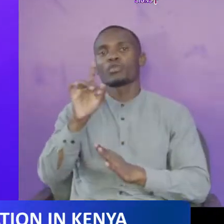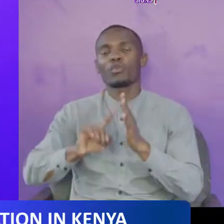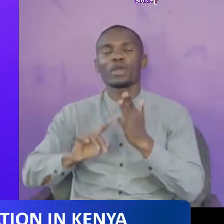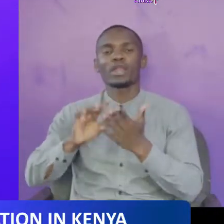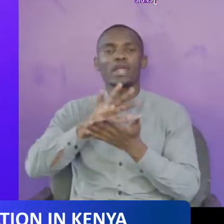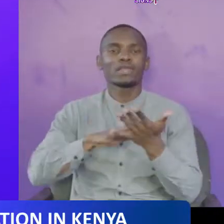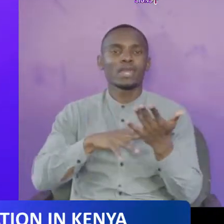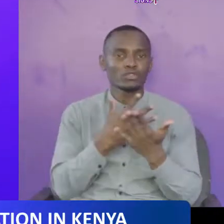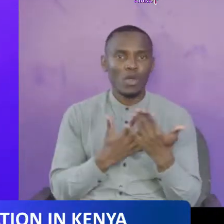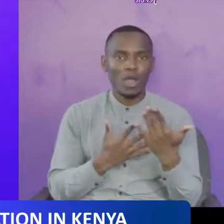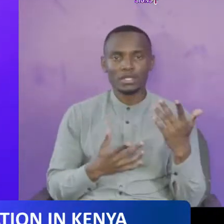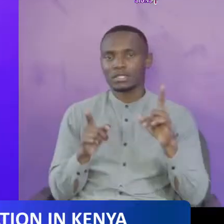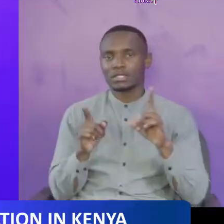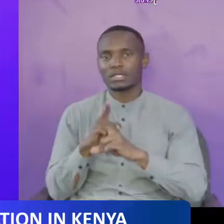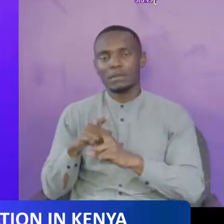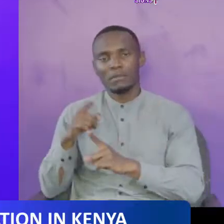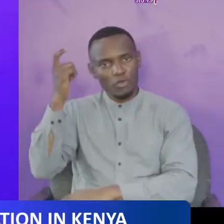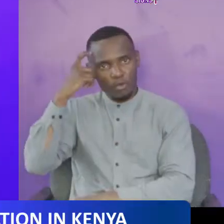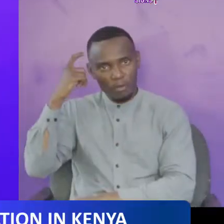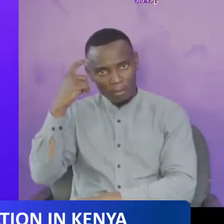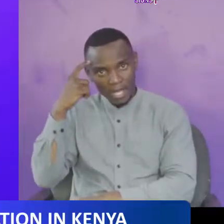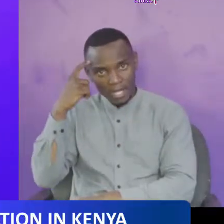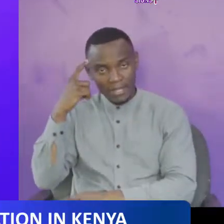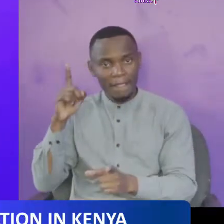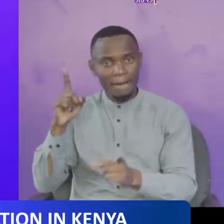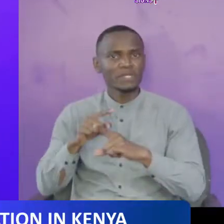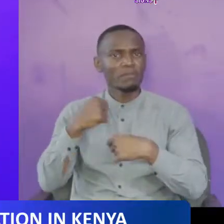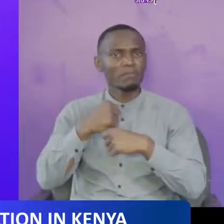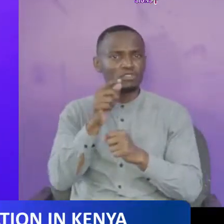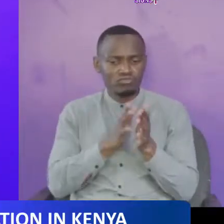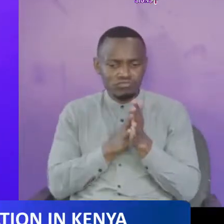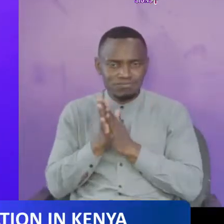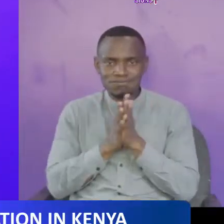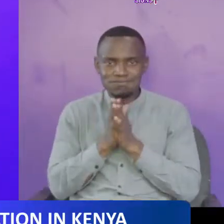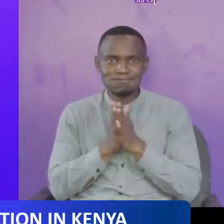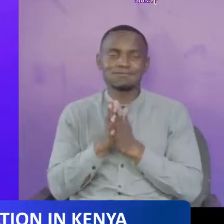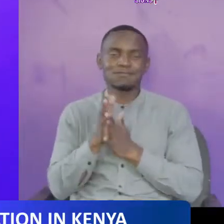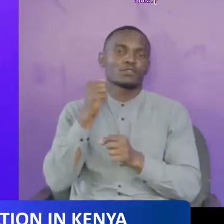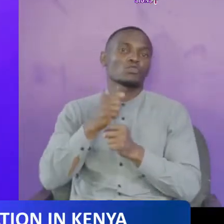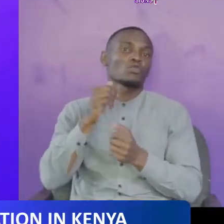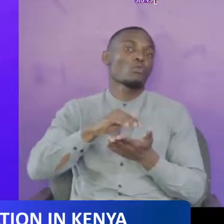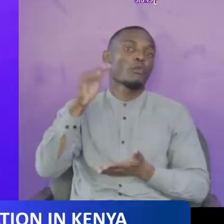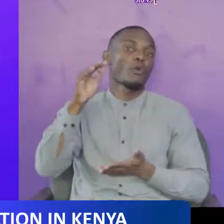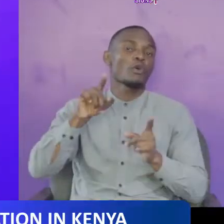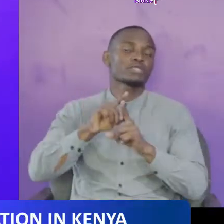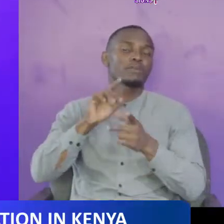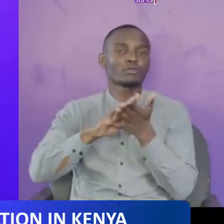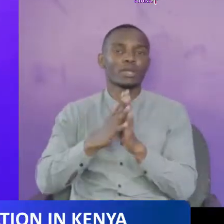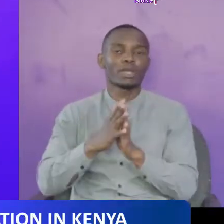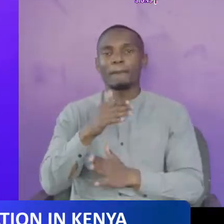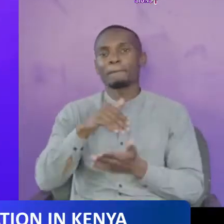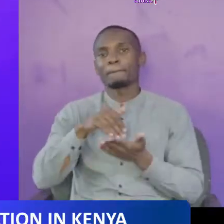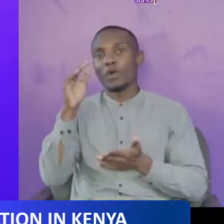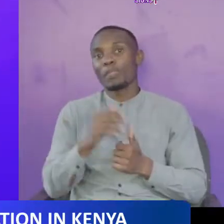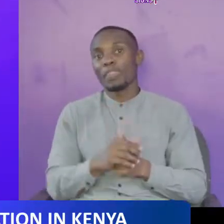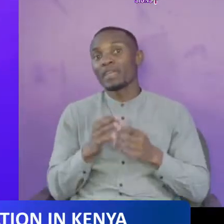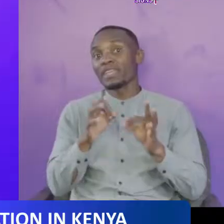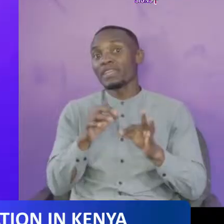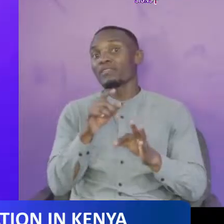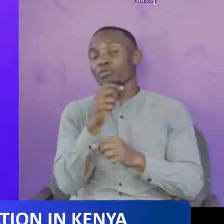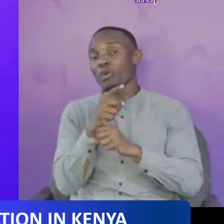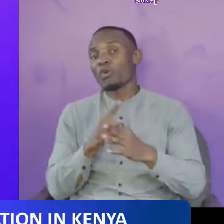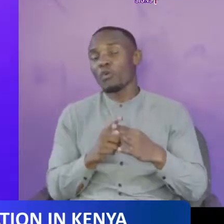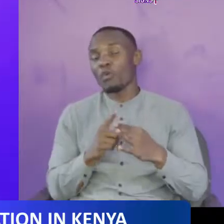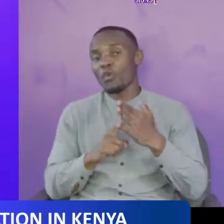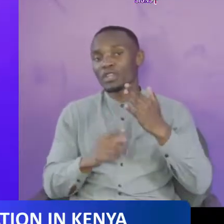mind, causes you to have a hunger to be more, to do more. Okay. Now, if you were in campus and you just went through the